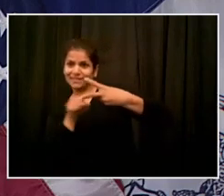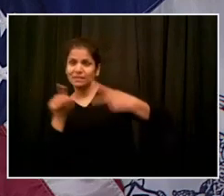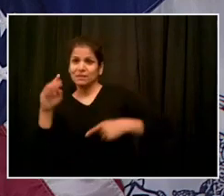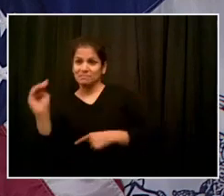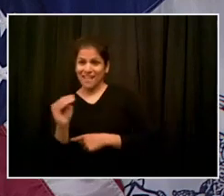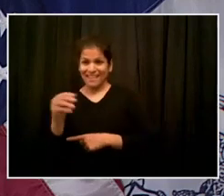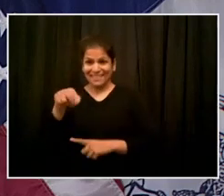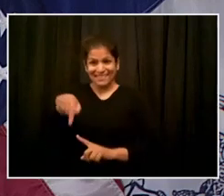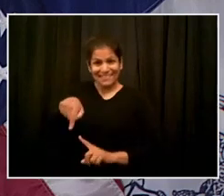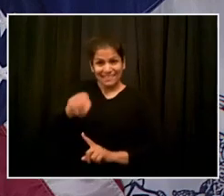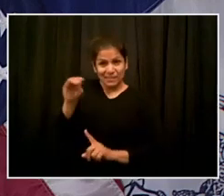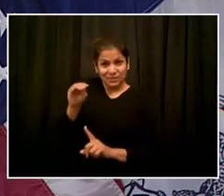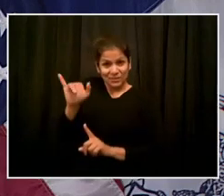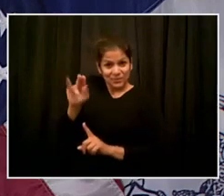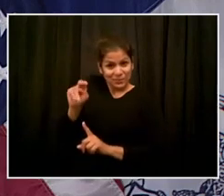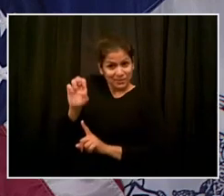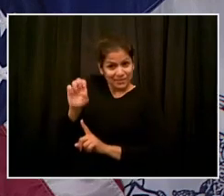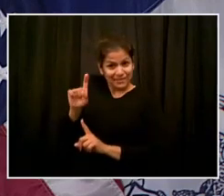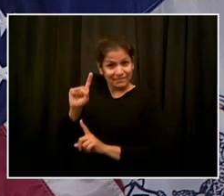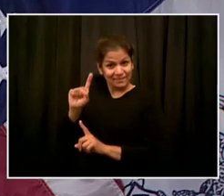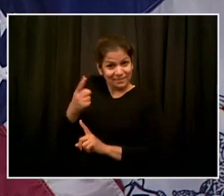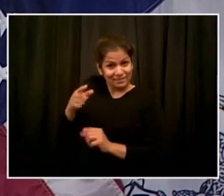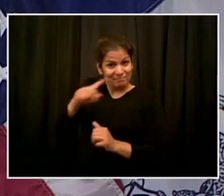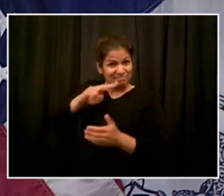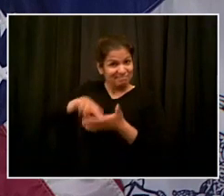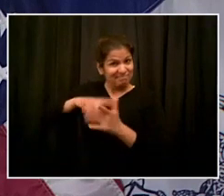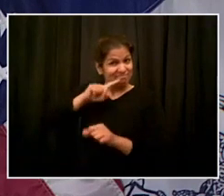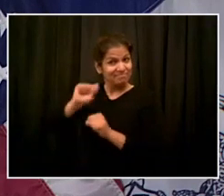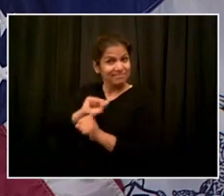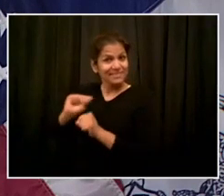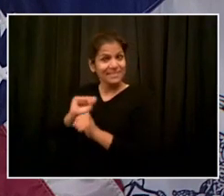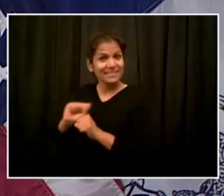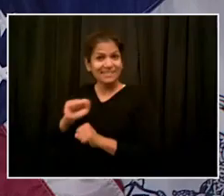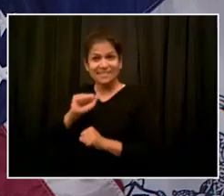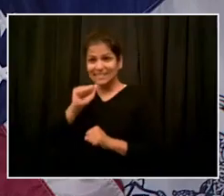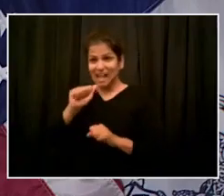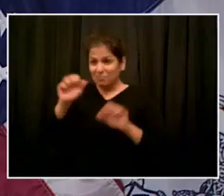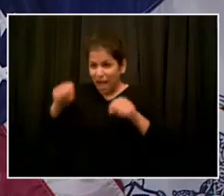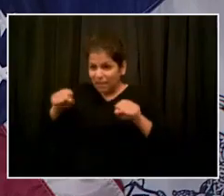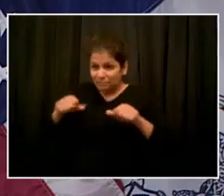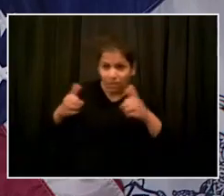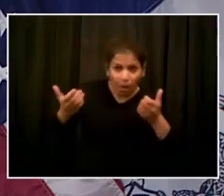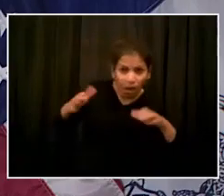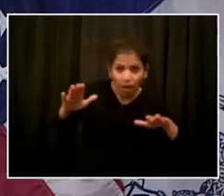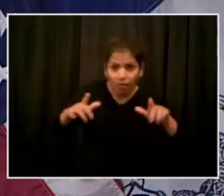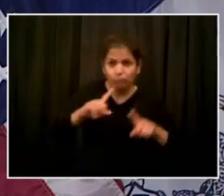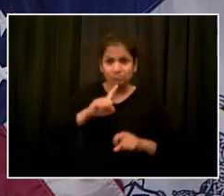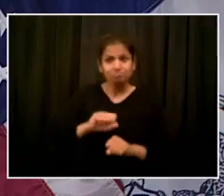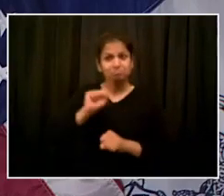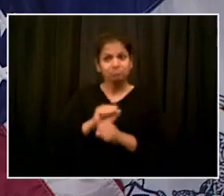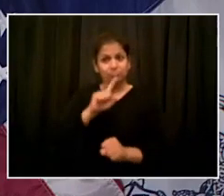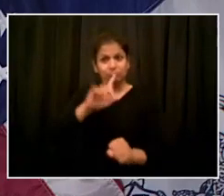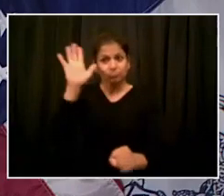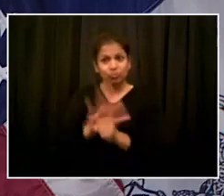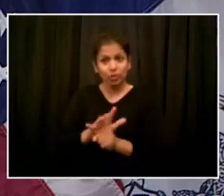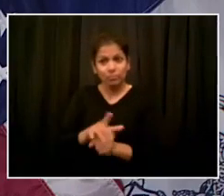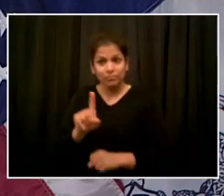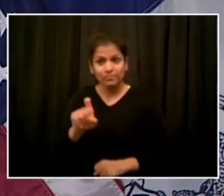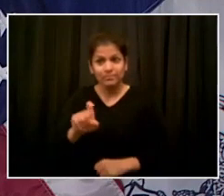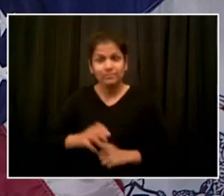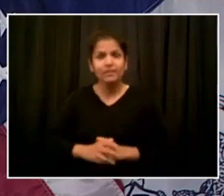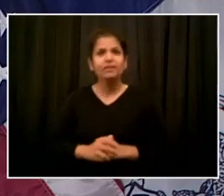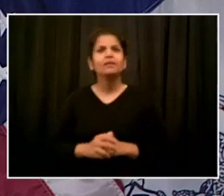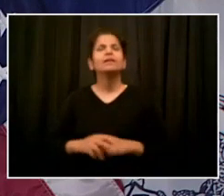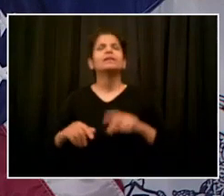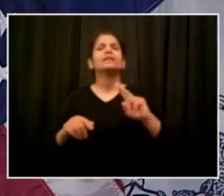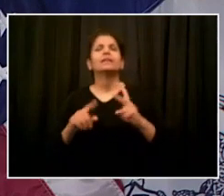a possibility for the restart? That's question number one. Number two is the multiple system inflammatory syndrome